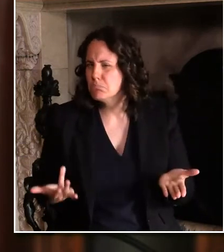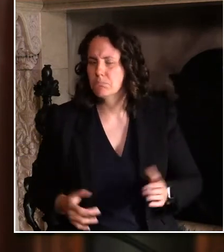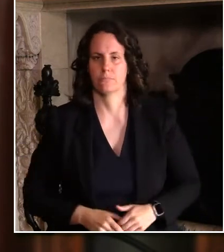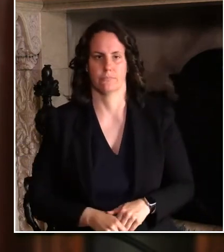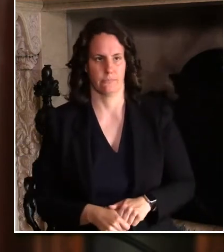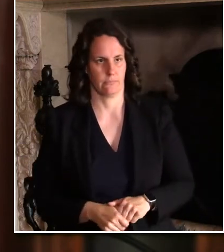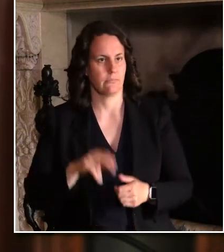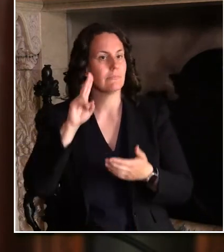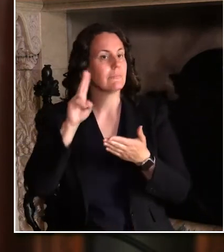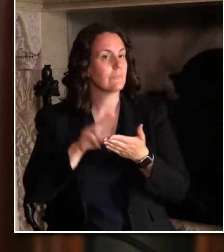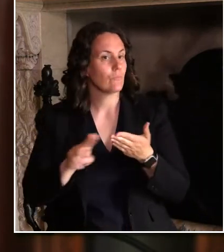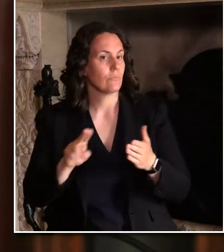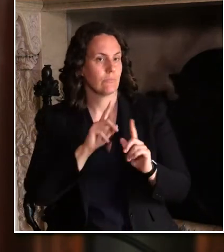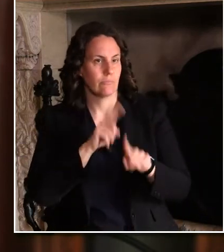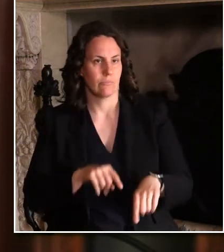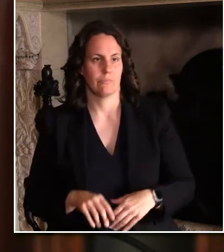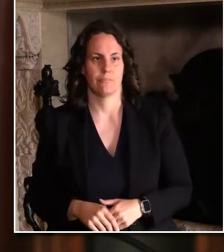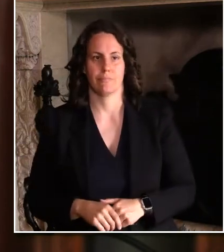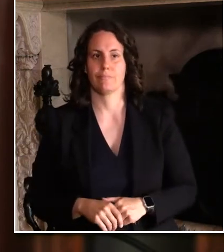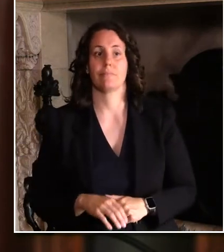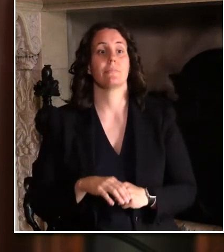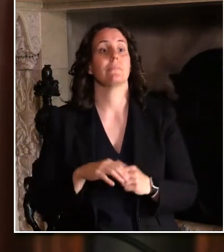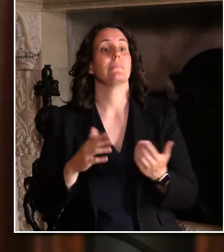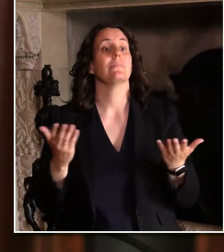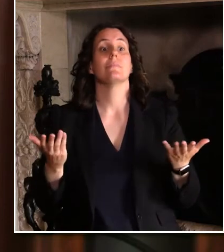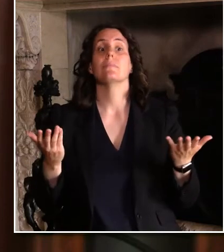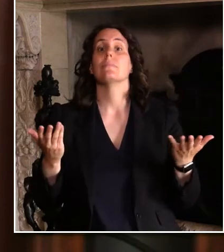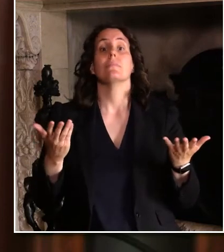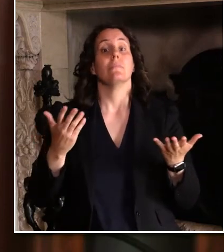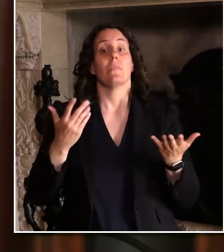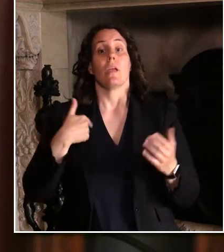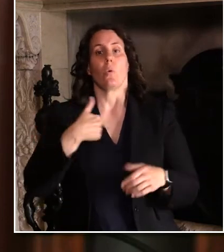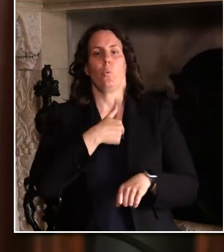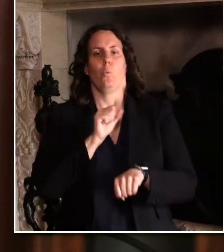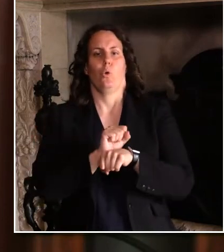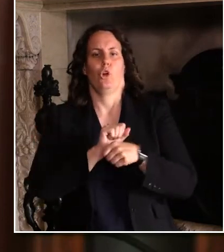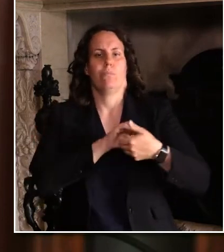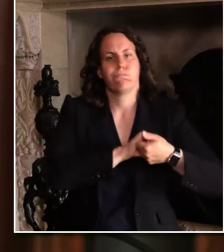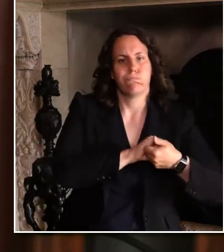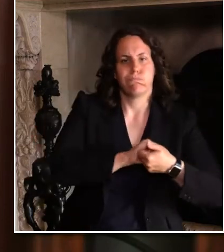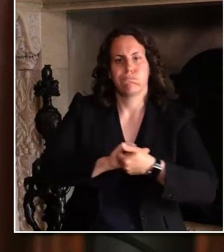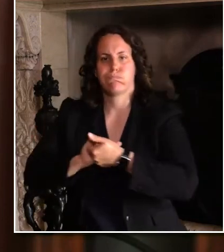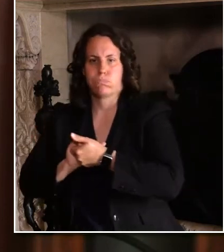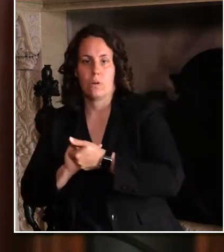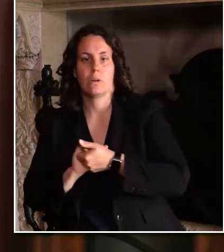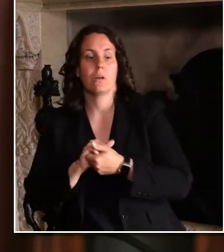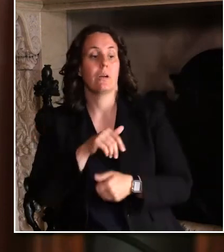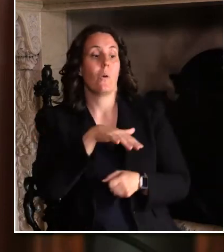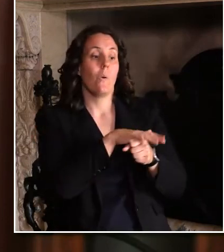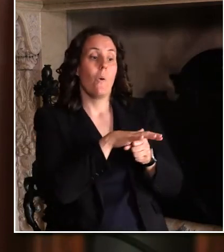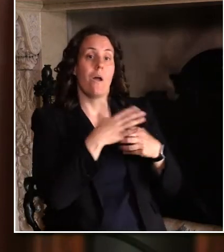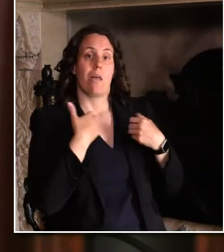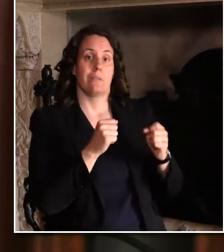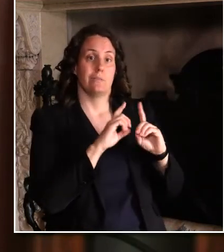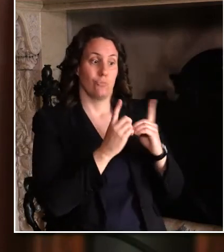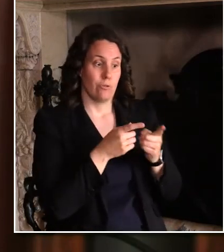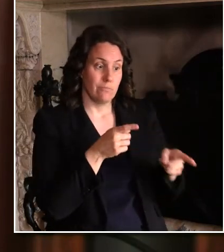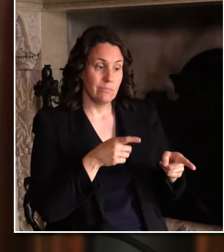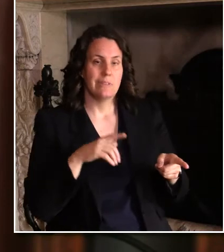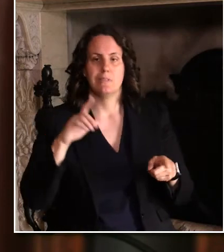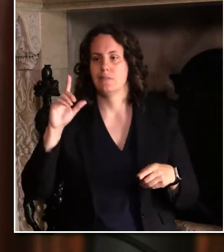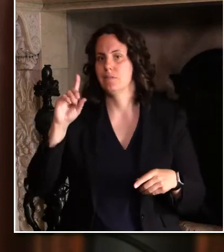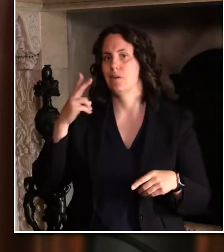we, as state public health and county and local public health, are of the same system, right? We're all fighting the